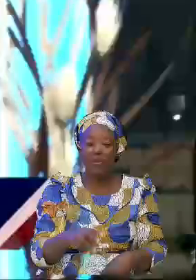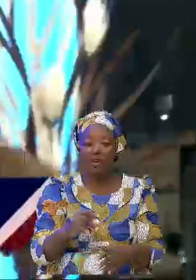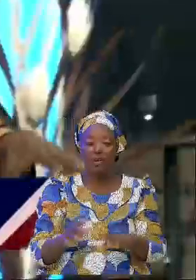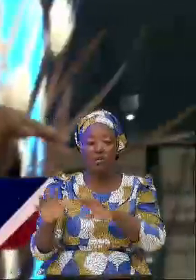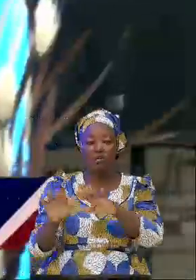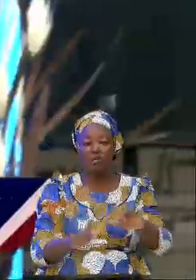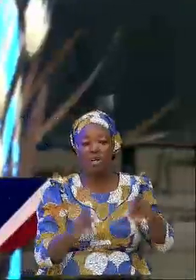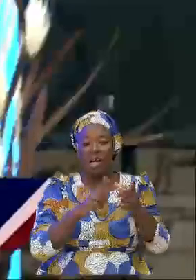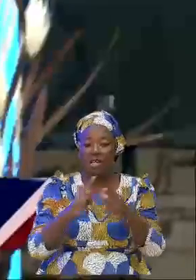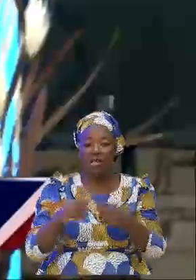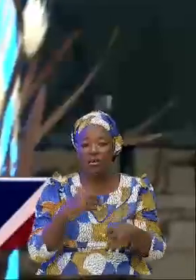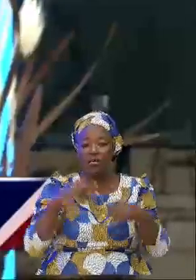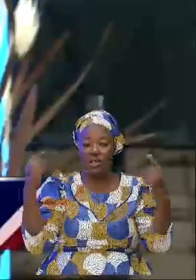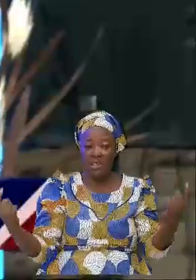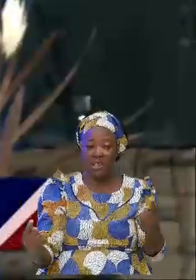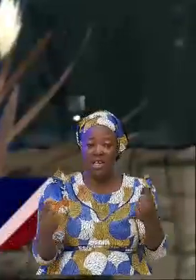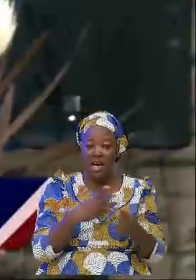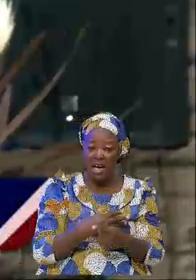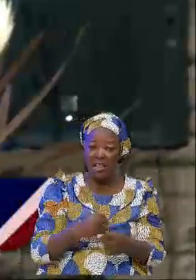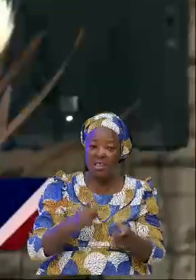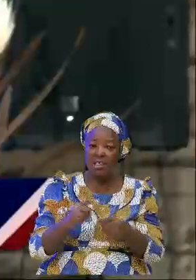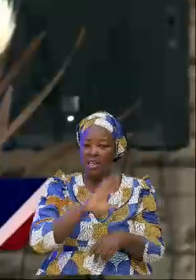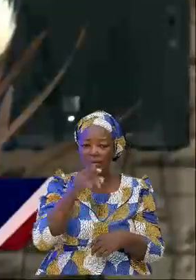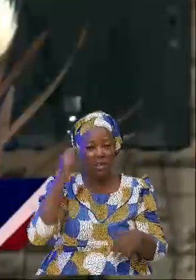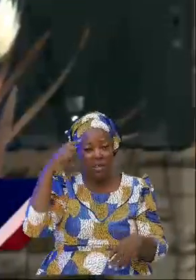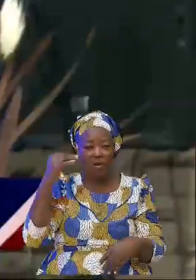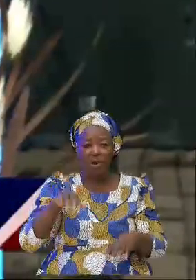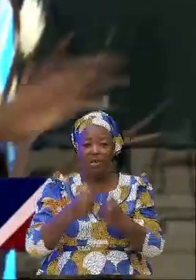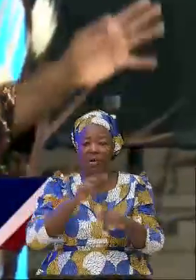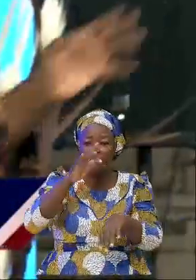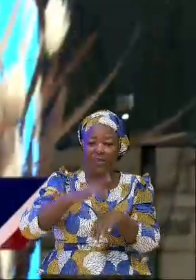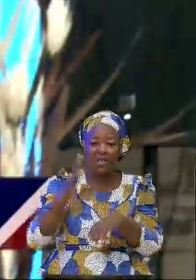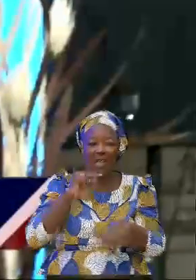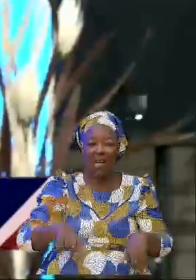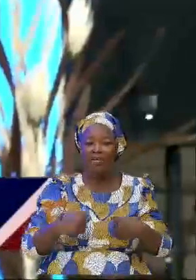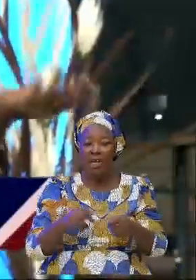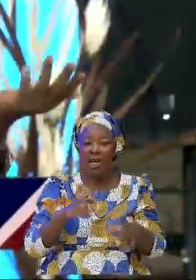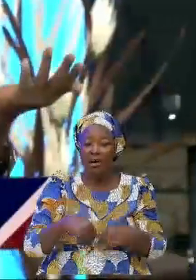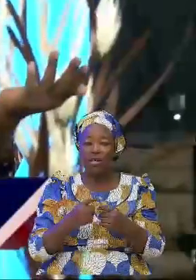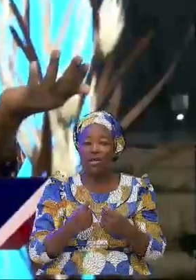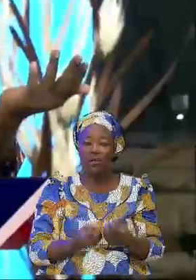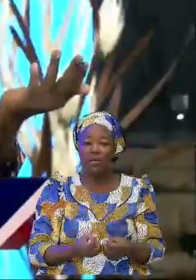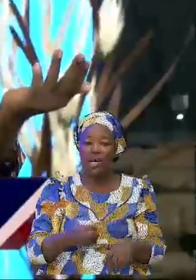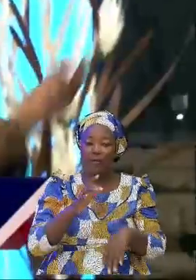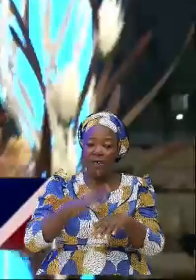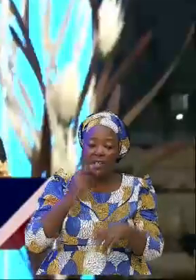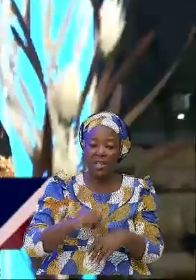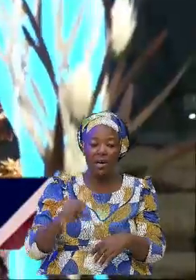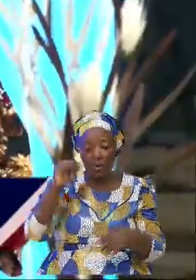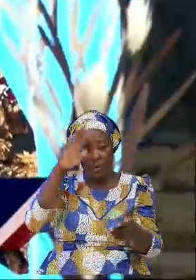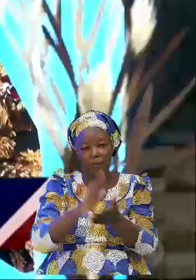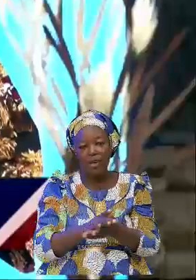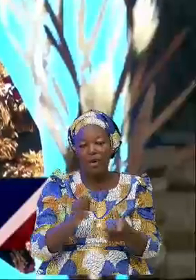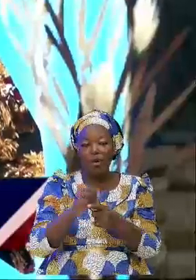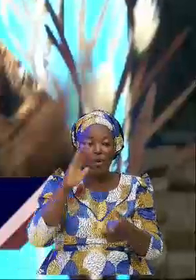of iniquity and transgression, and they don't think about how it will affect their lives, how it will affect